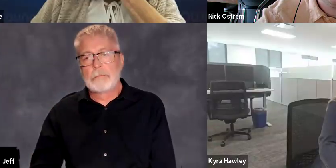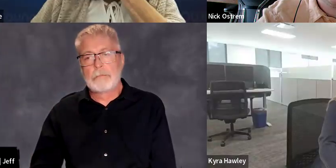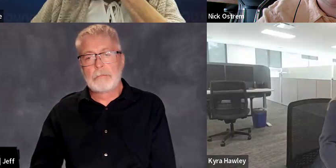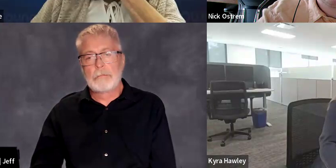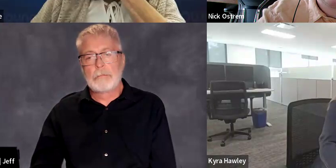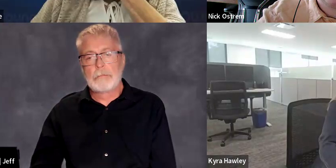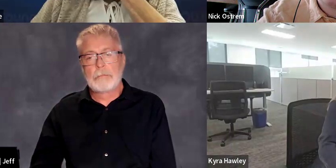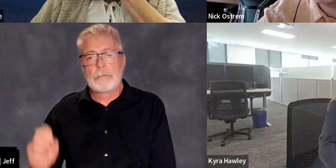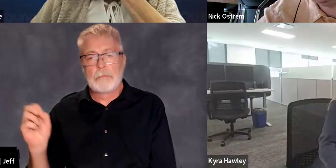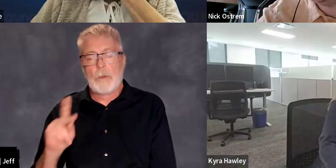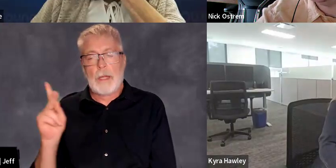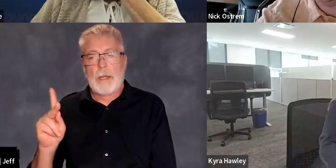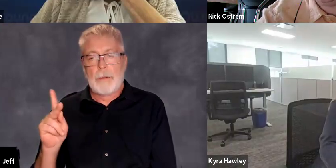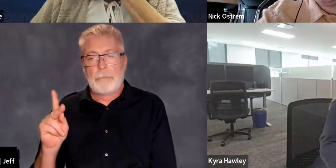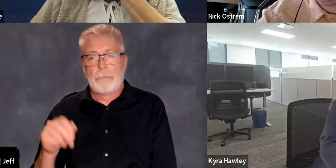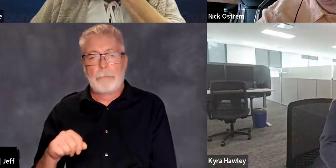Okay.